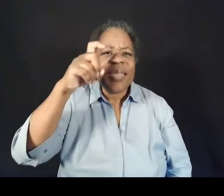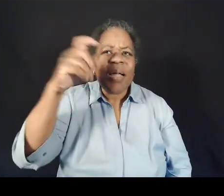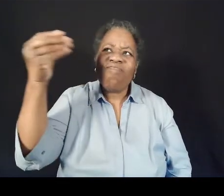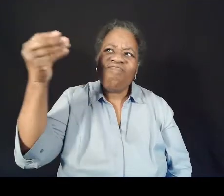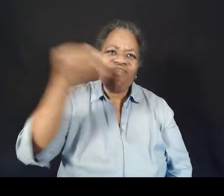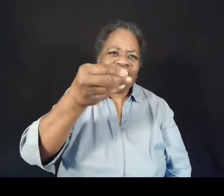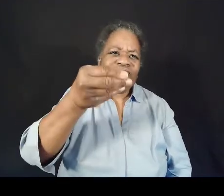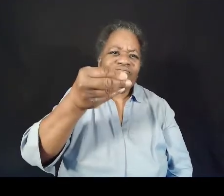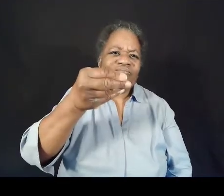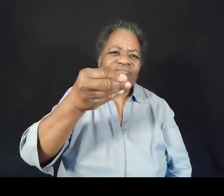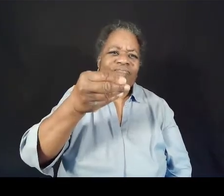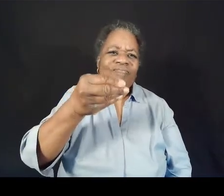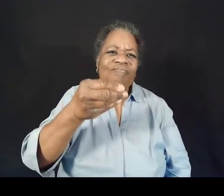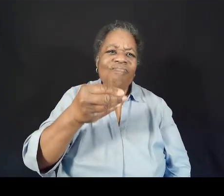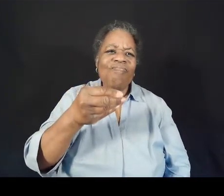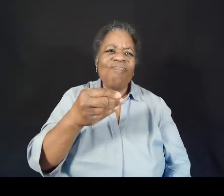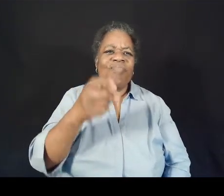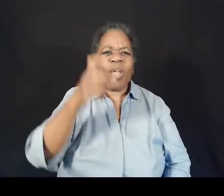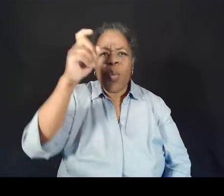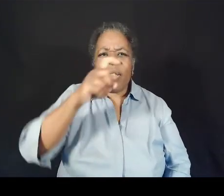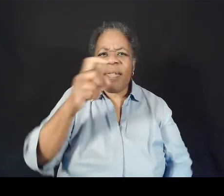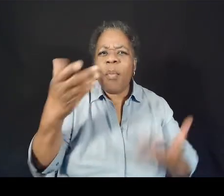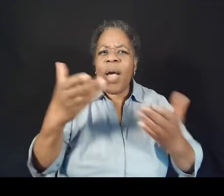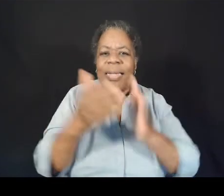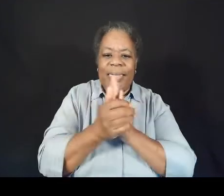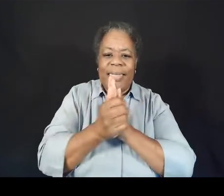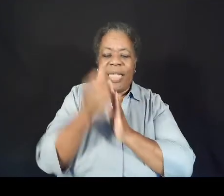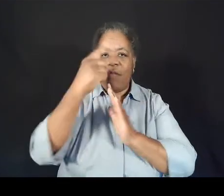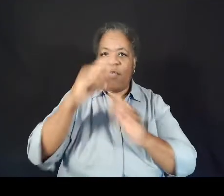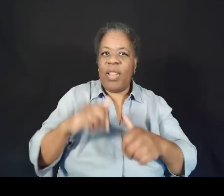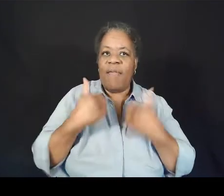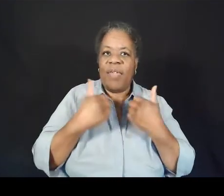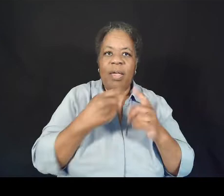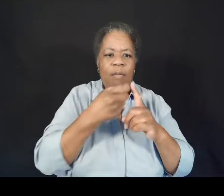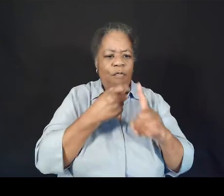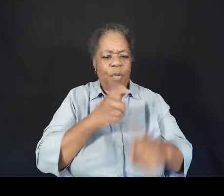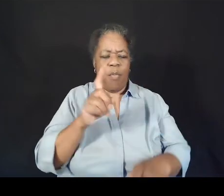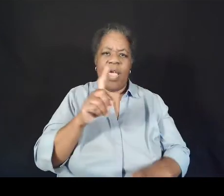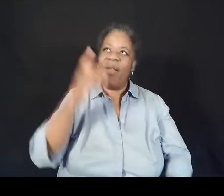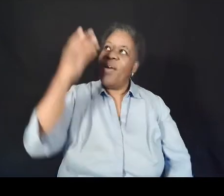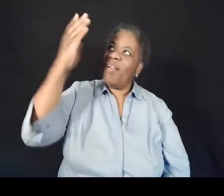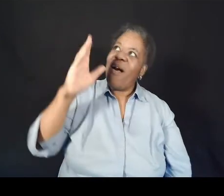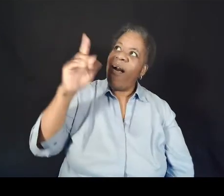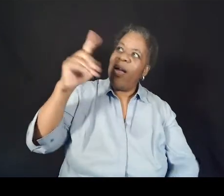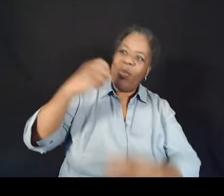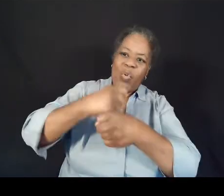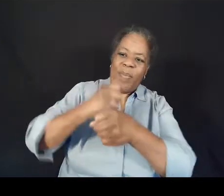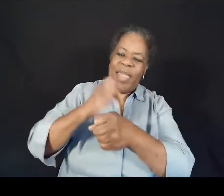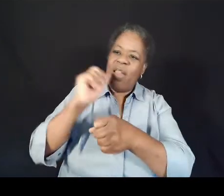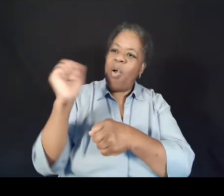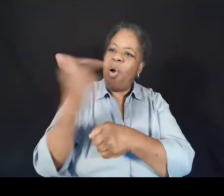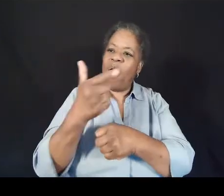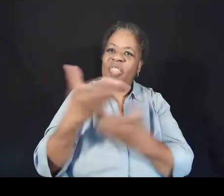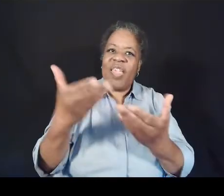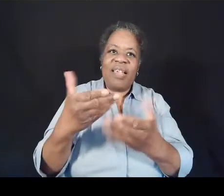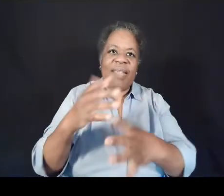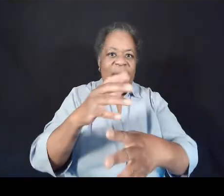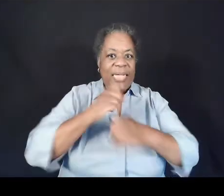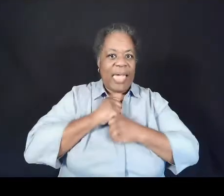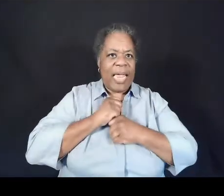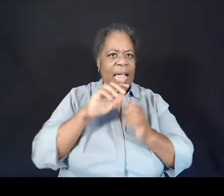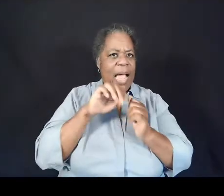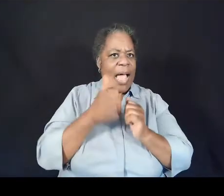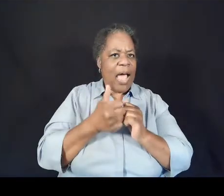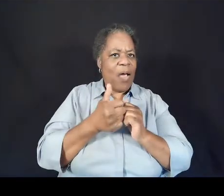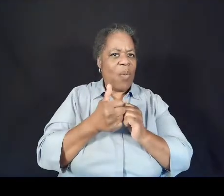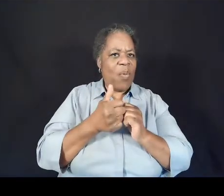So what is wisdom? Skill for living. Where does it come from? The God who made all things. How do we get it? We